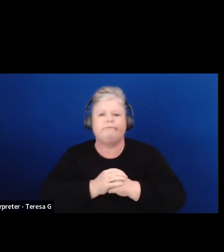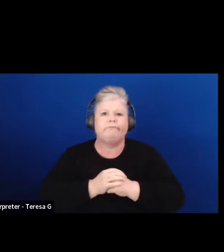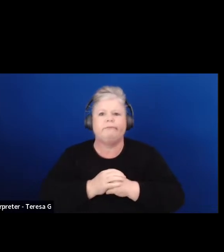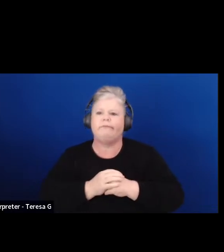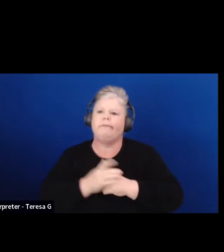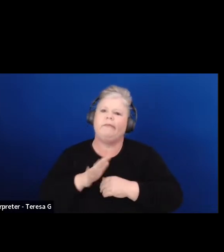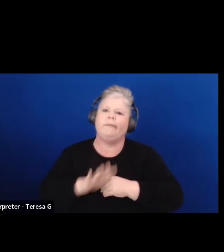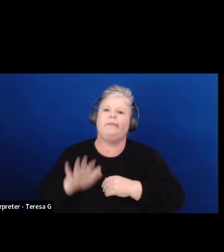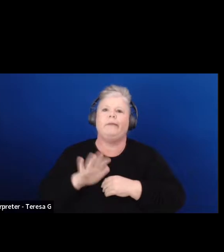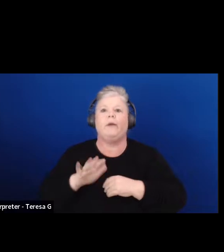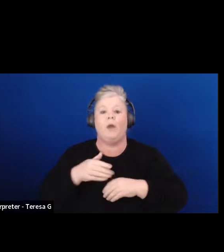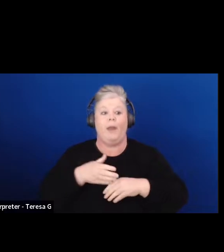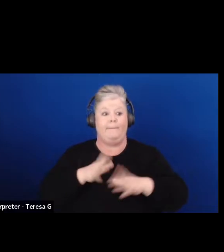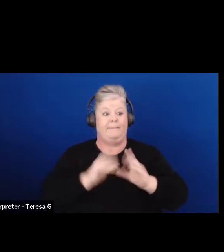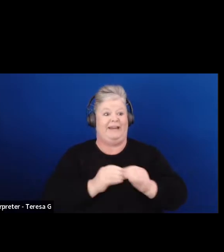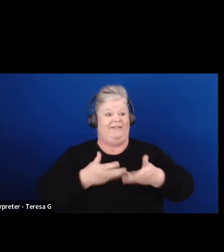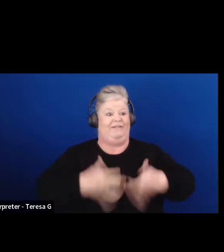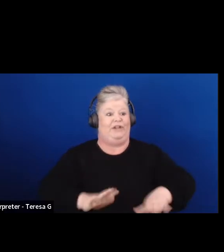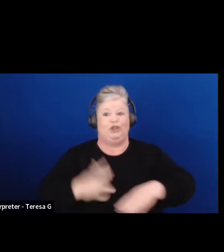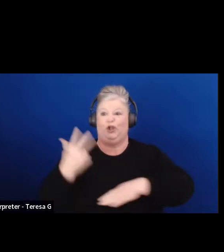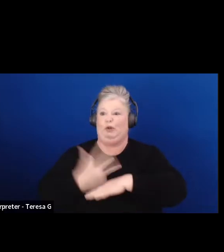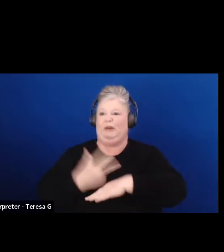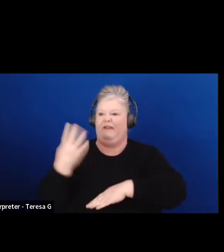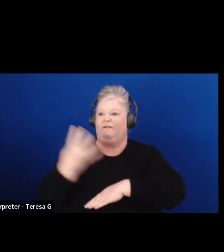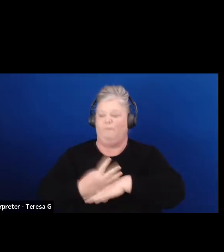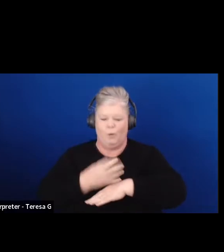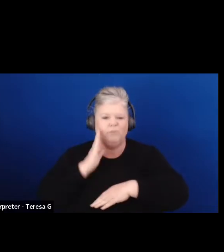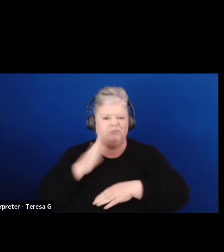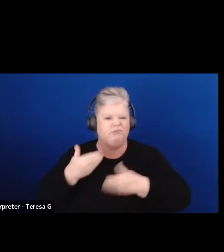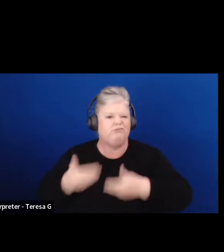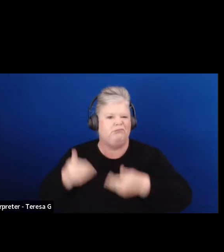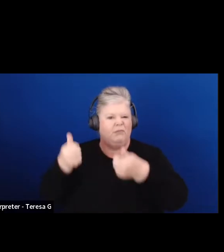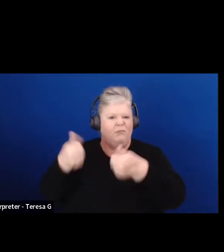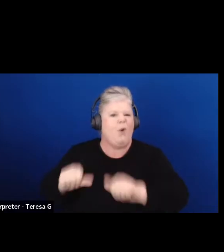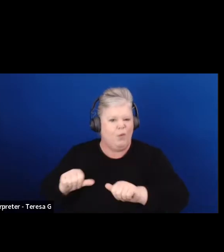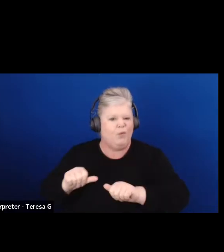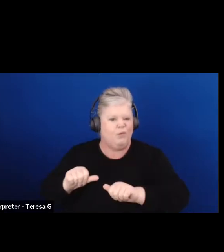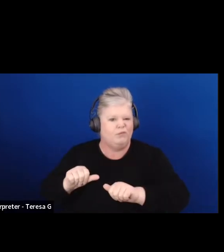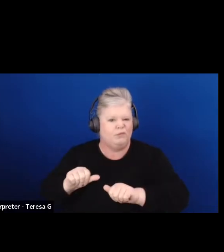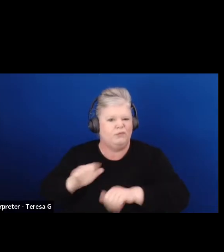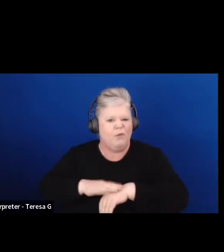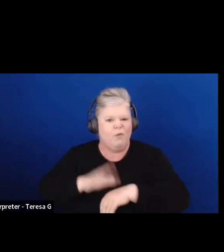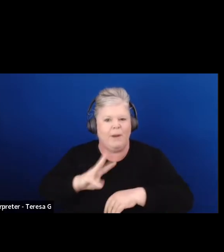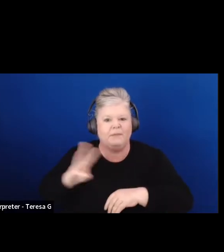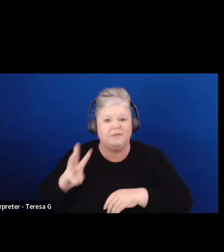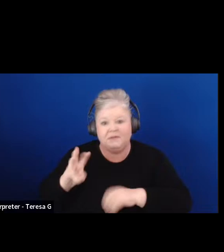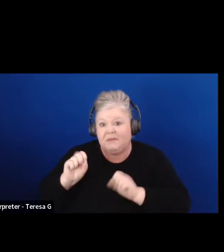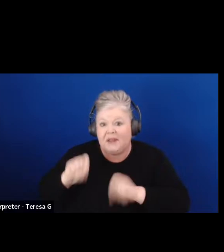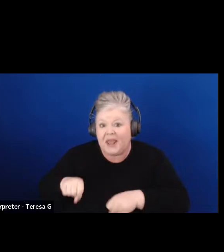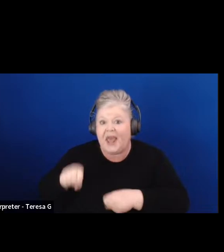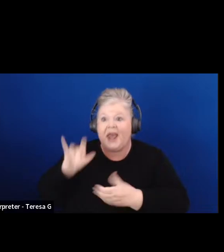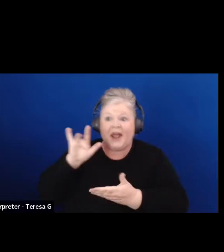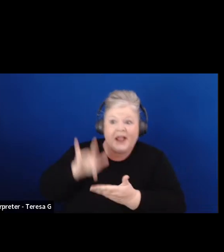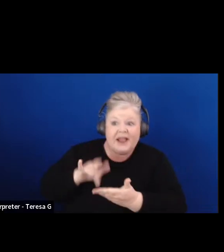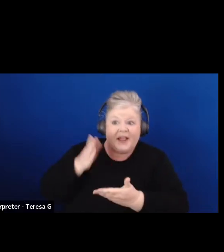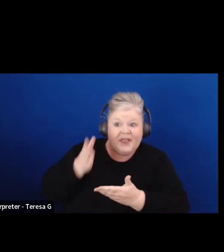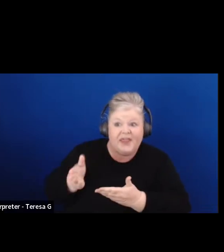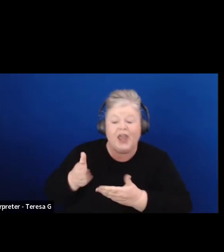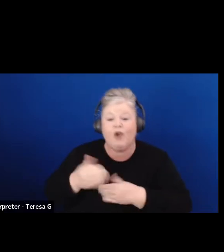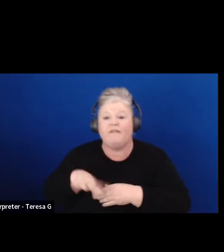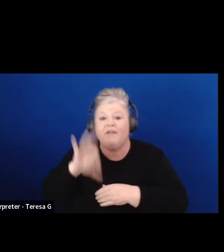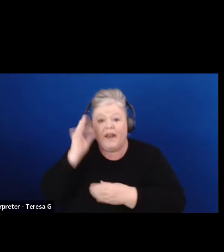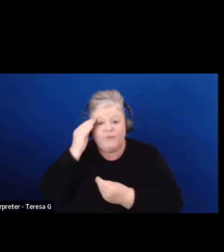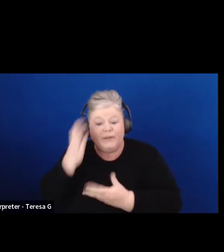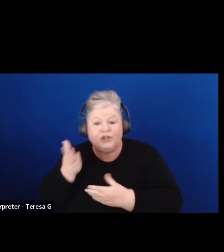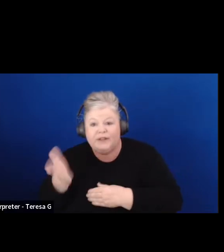days after our meeting, I do post those to our website. So you can click on our website and find those anytime